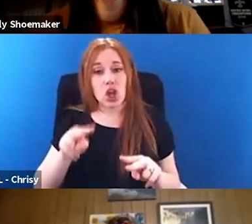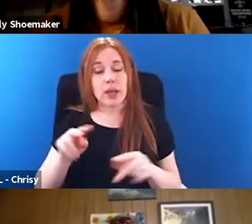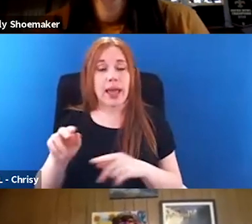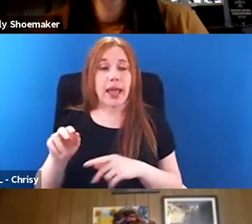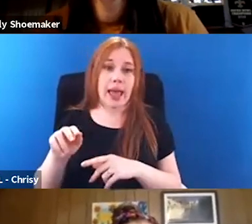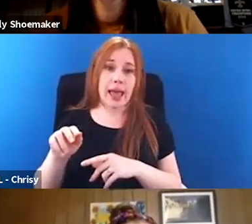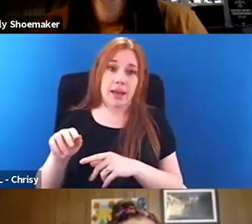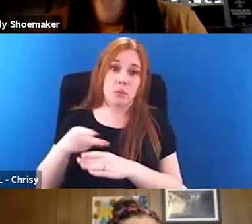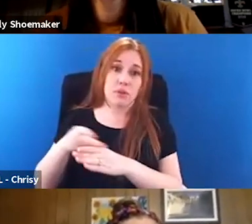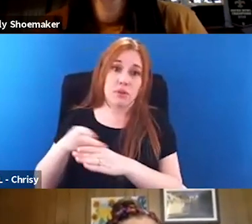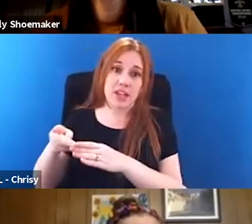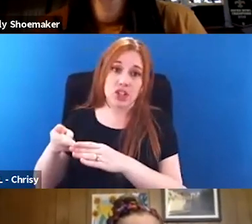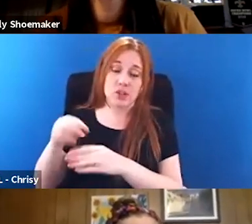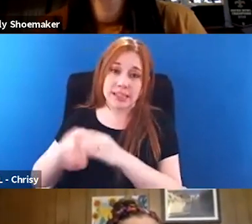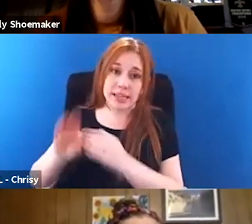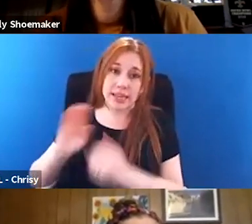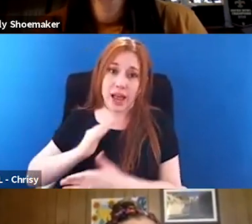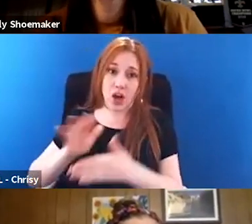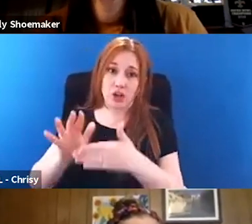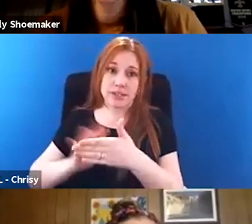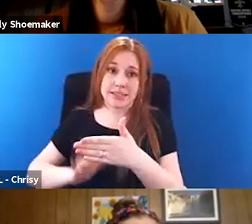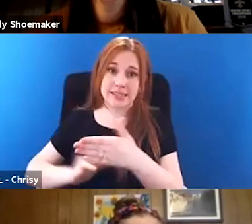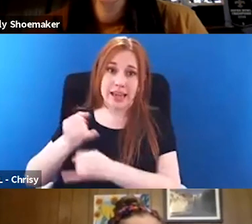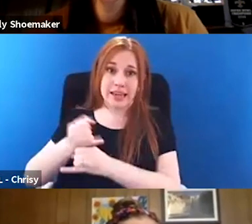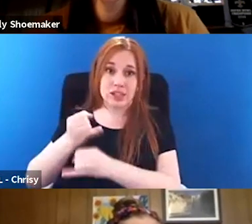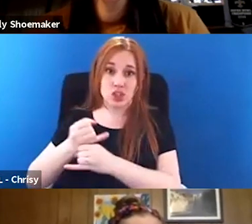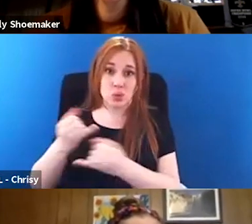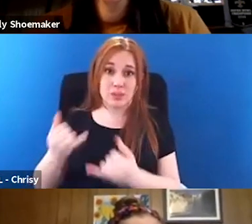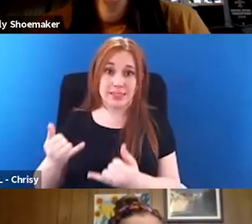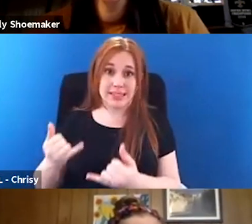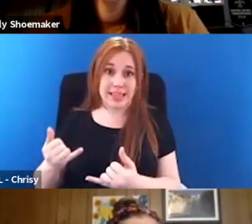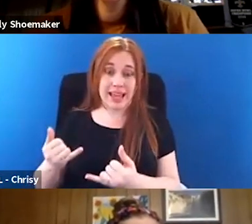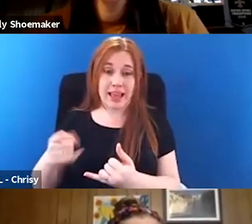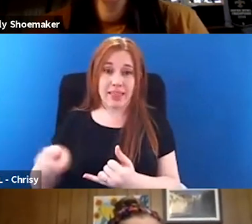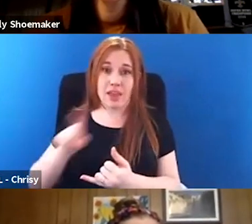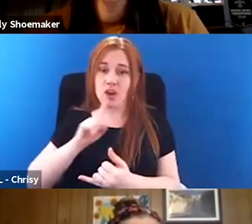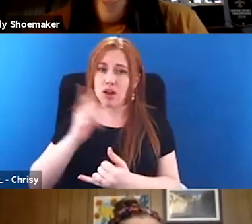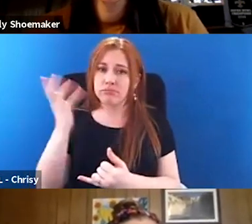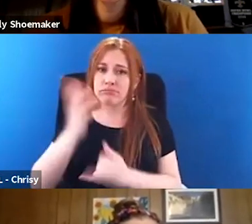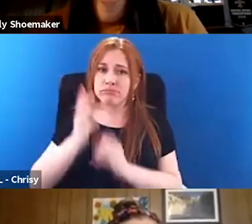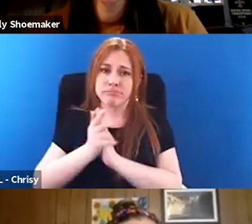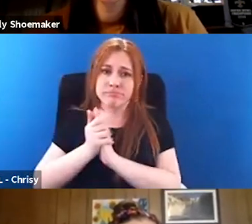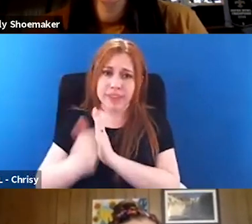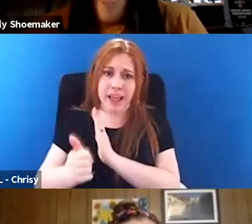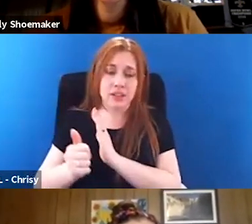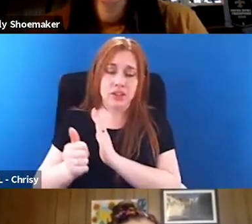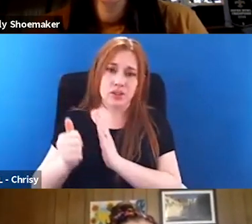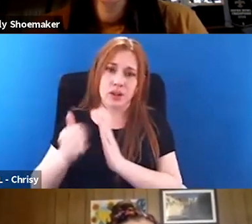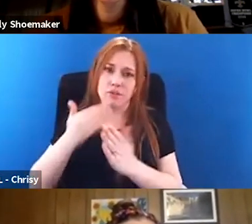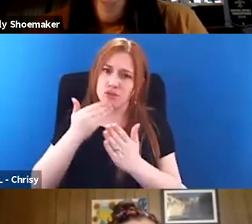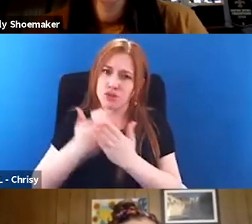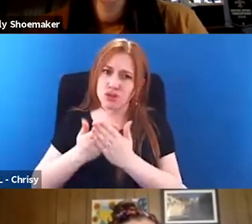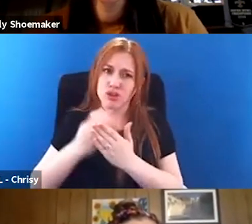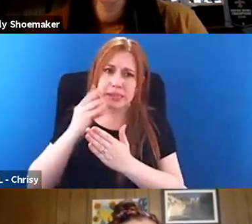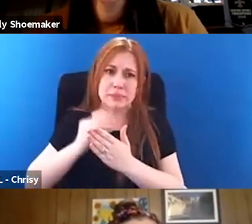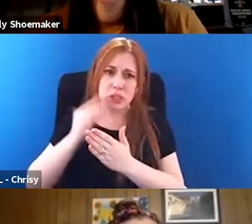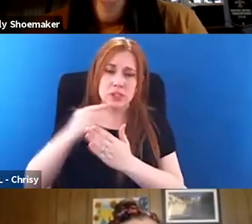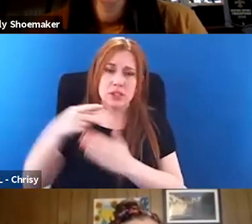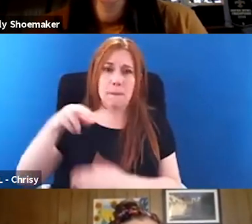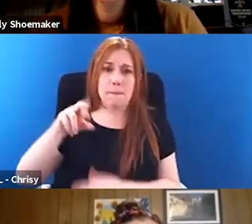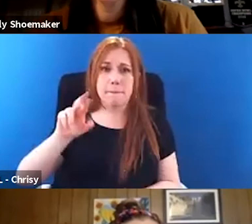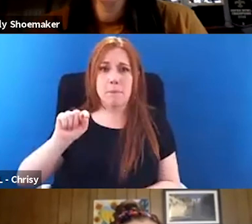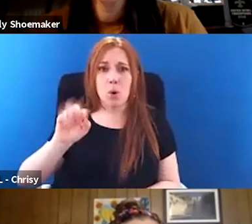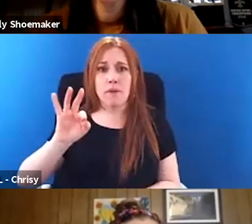practitioners that are in our design industry today that are extremely talented, have strong portfolios, but don't have the relationships